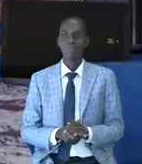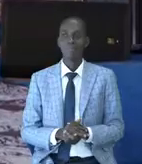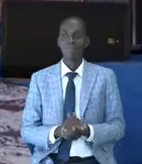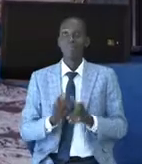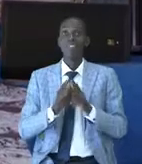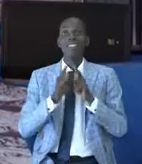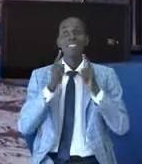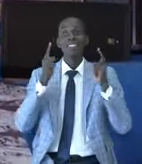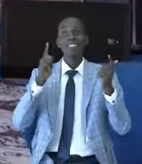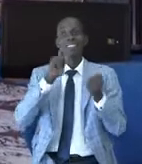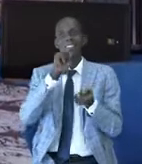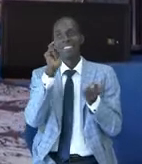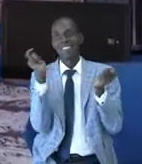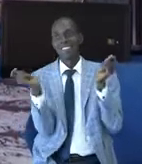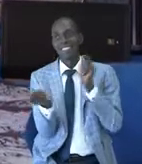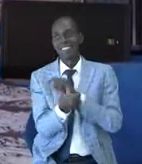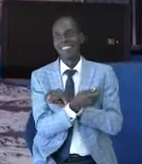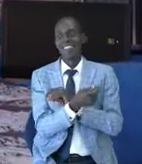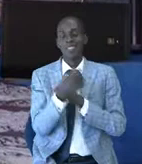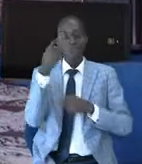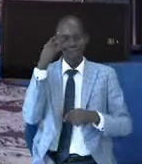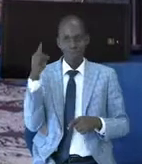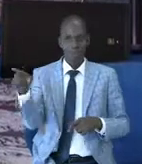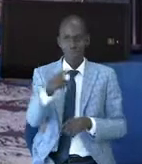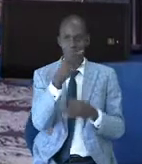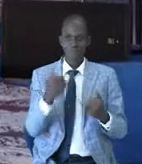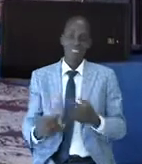Great change for you today.